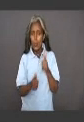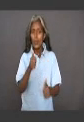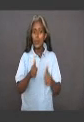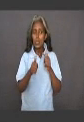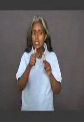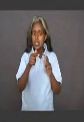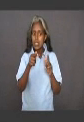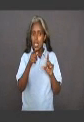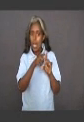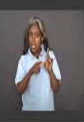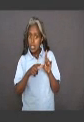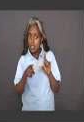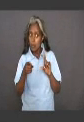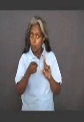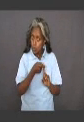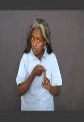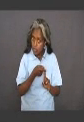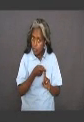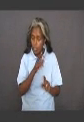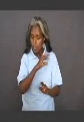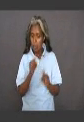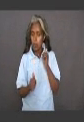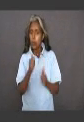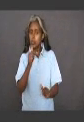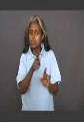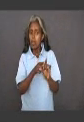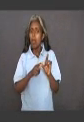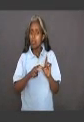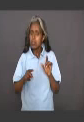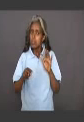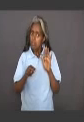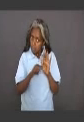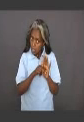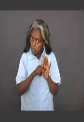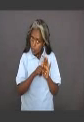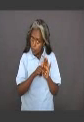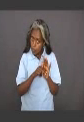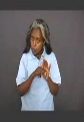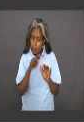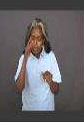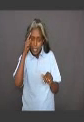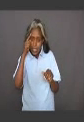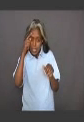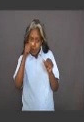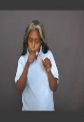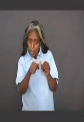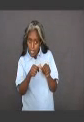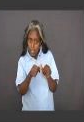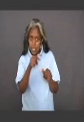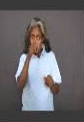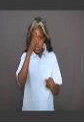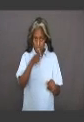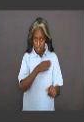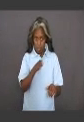angles are positive and which angles are negative is by remembering the graph on